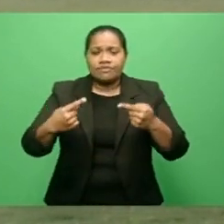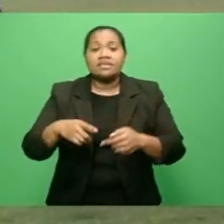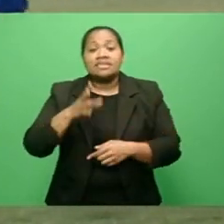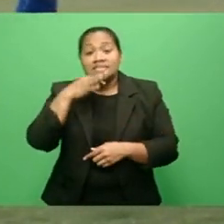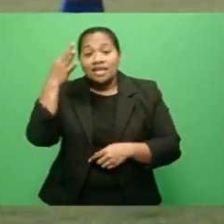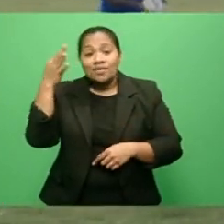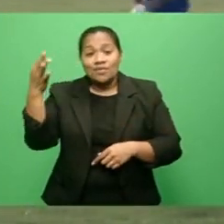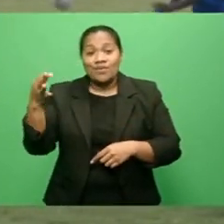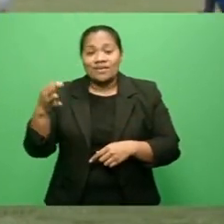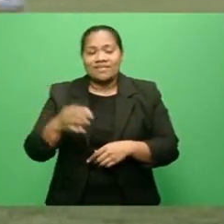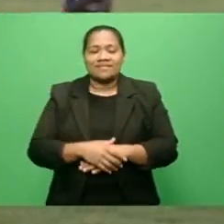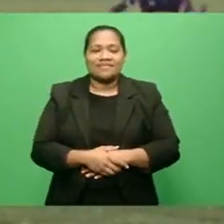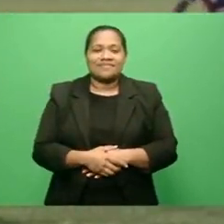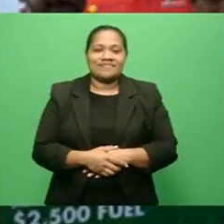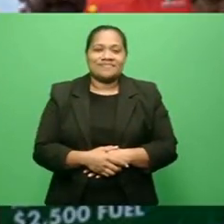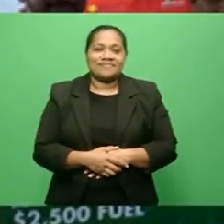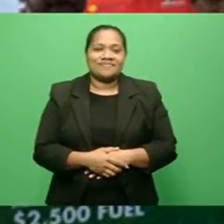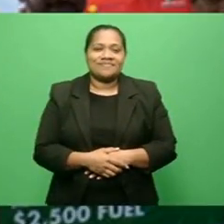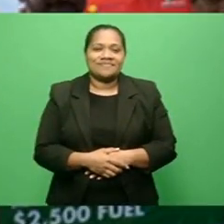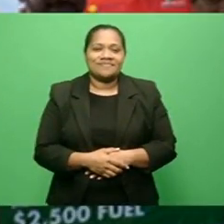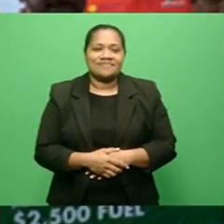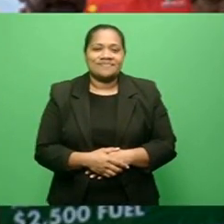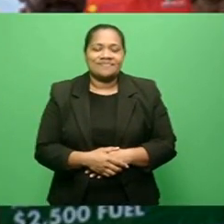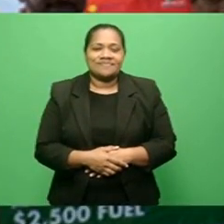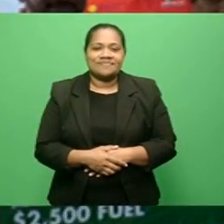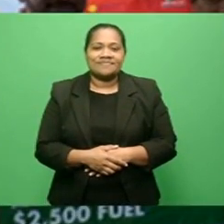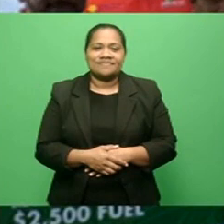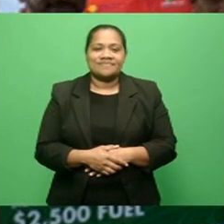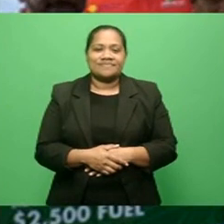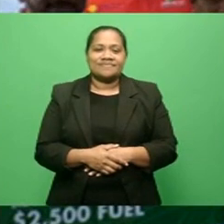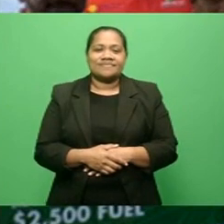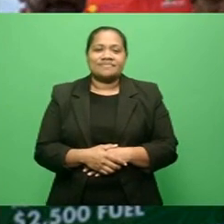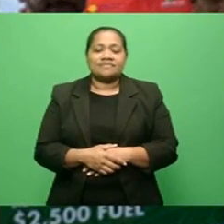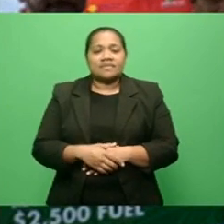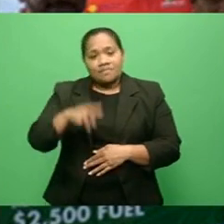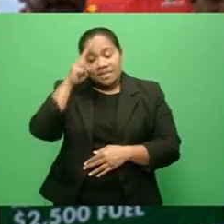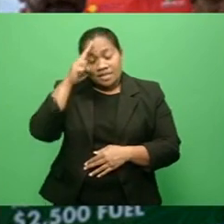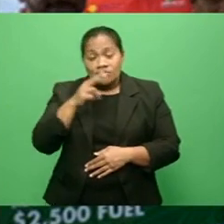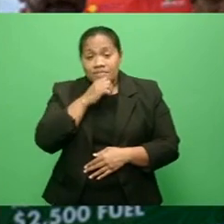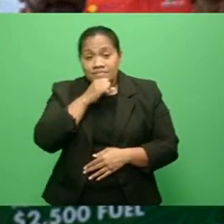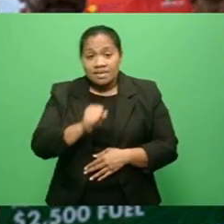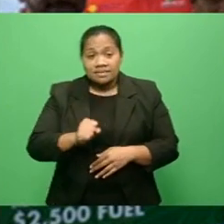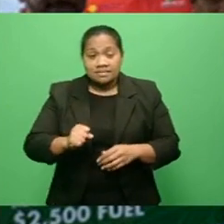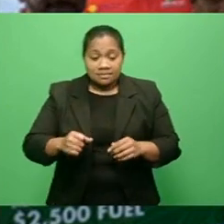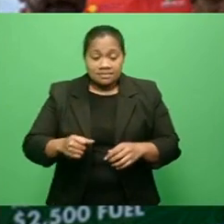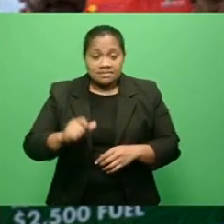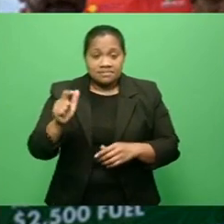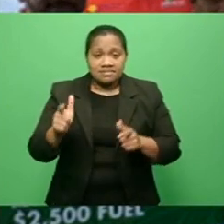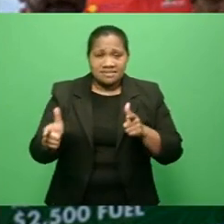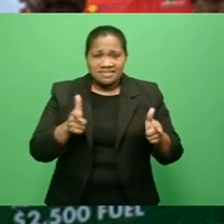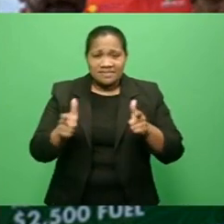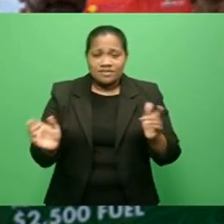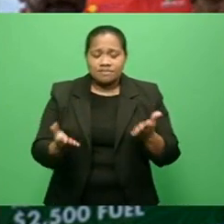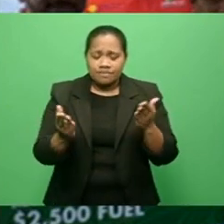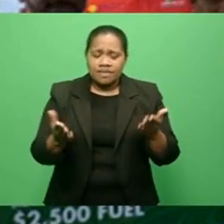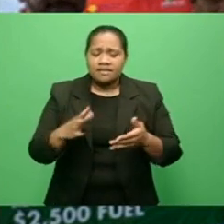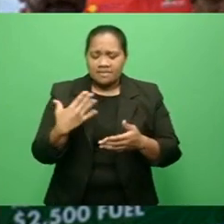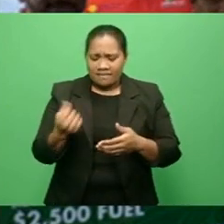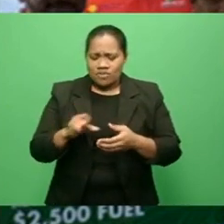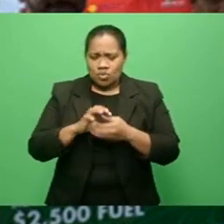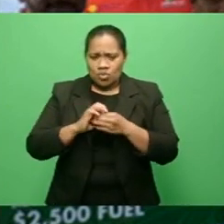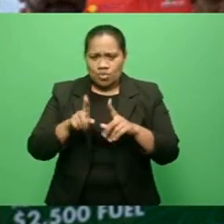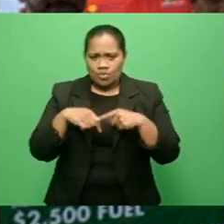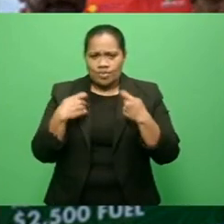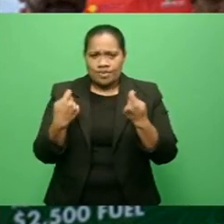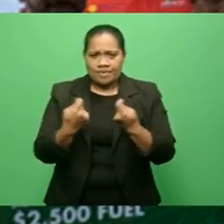Aquila FBC Sports. Some national men's sevens players have formed their own team to compete in the 44th Fiji